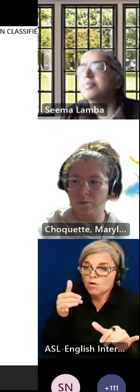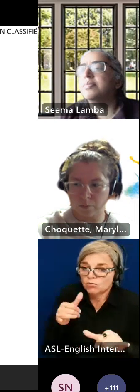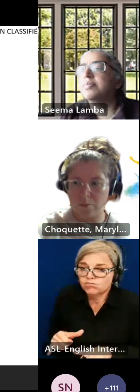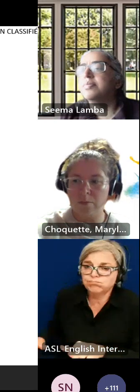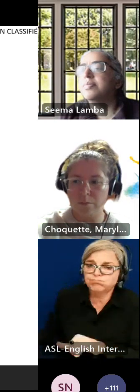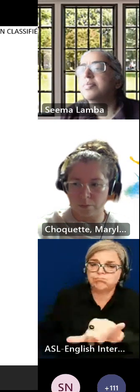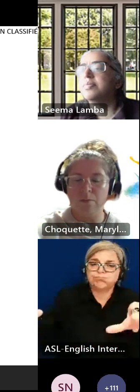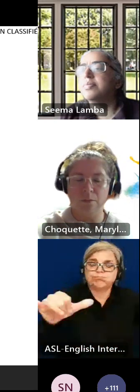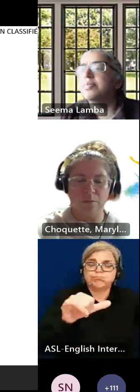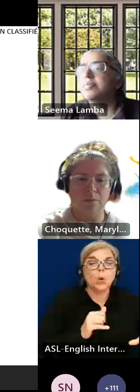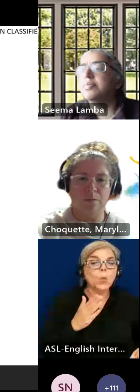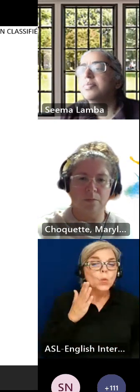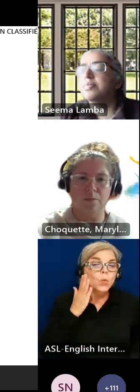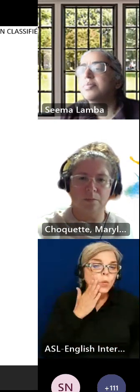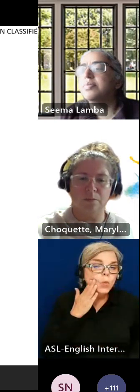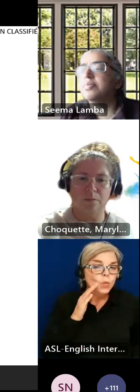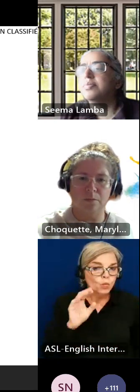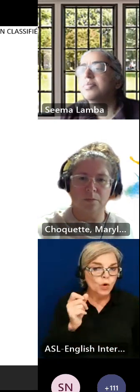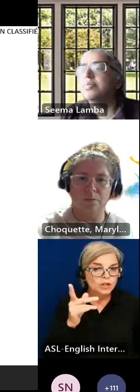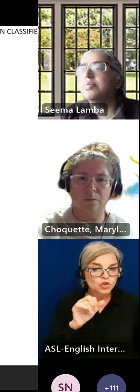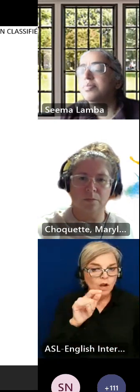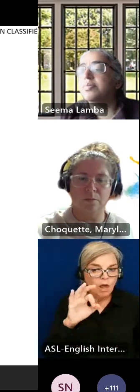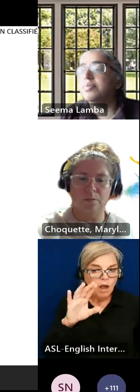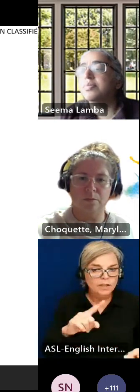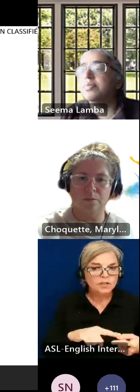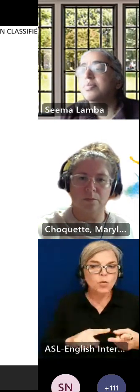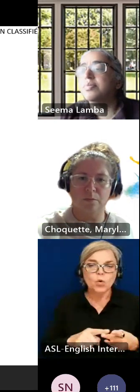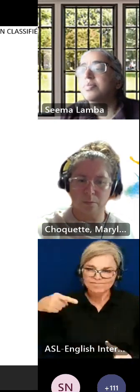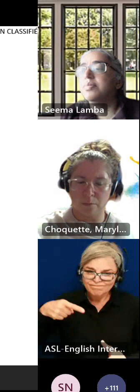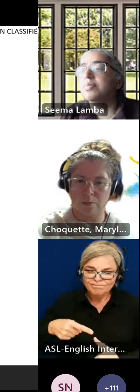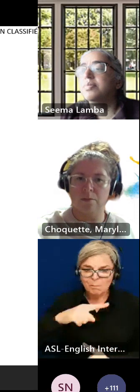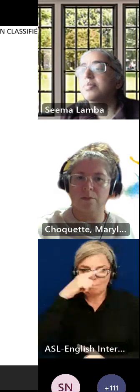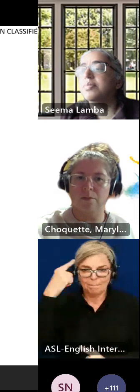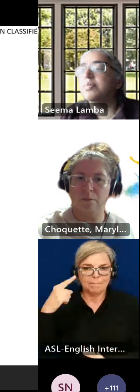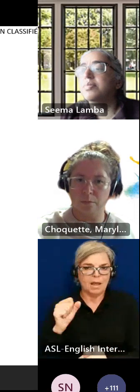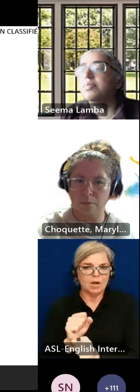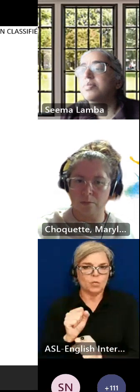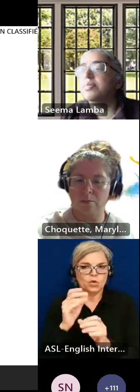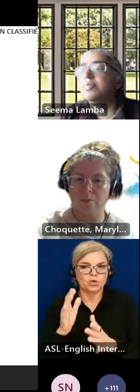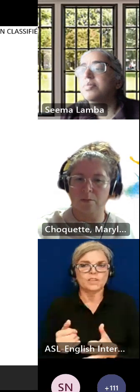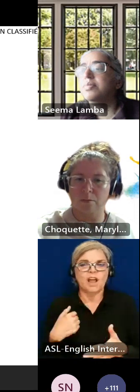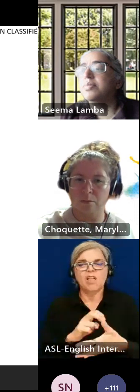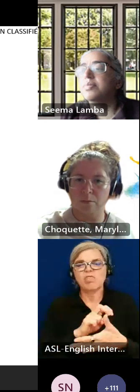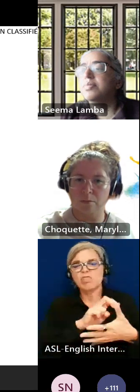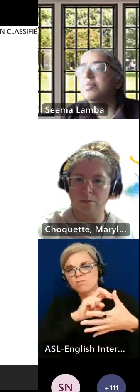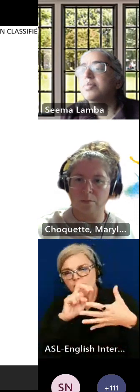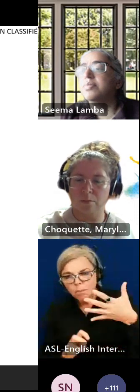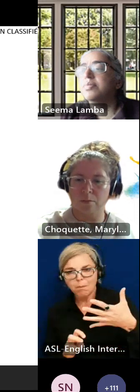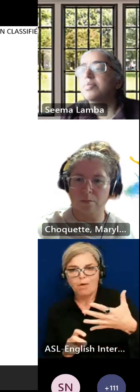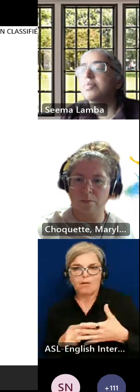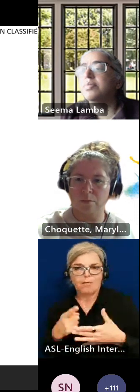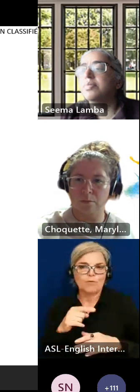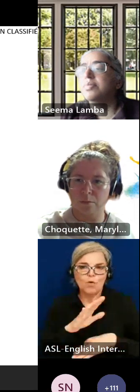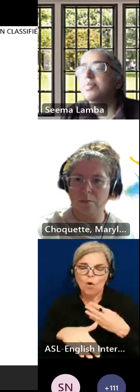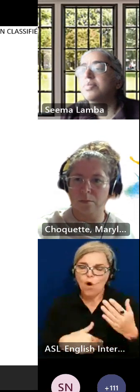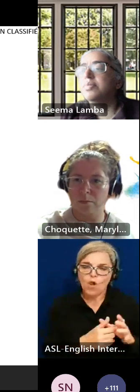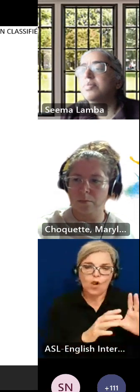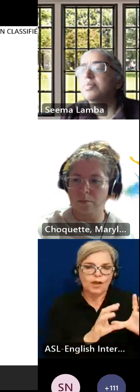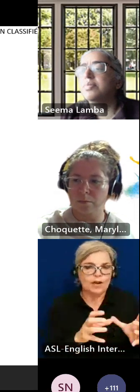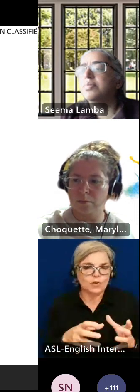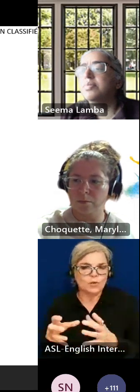employees find themselves at the bottom of every occupational category. I suspect, without having seen the data for